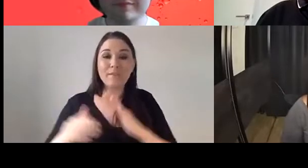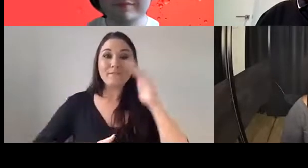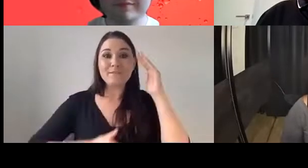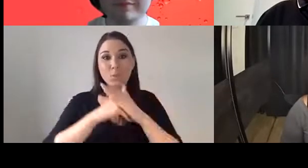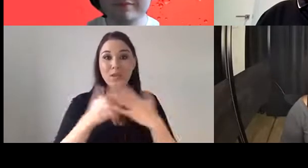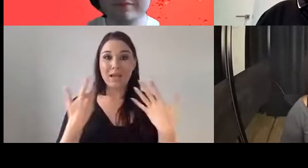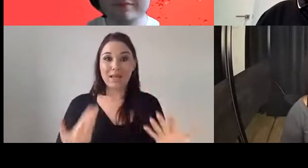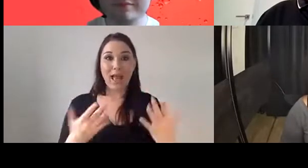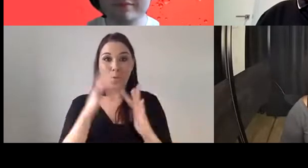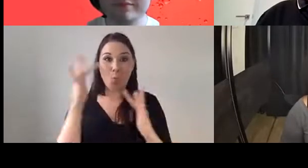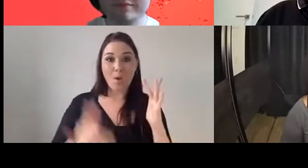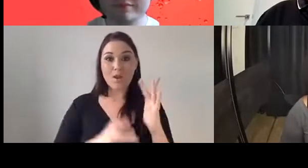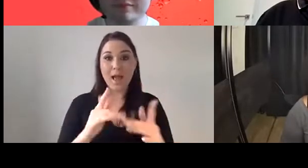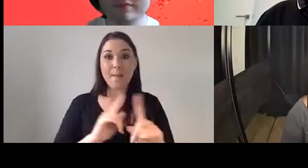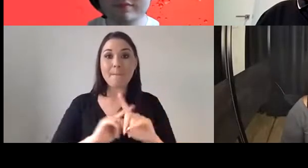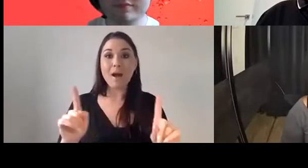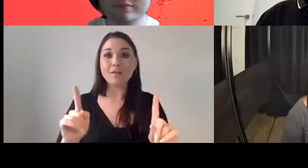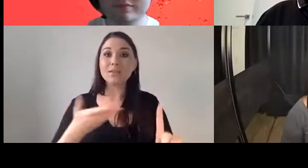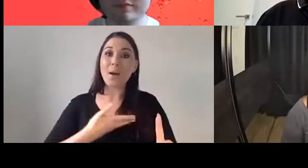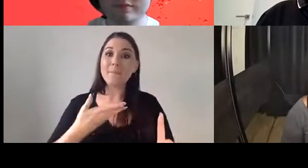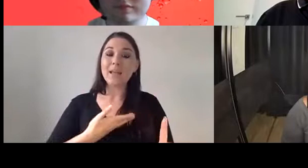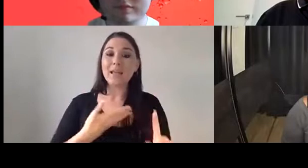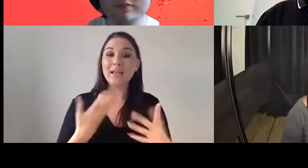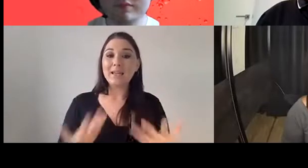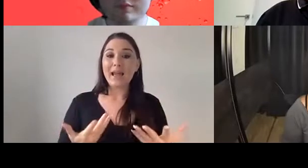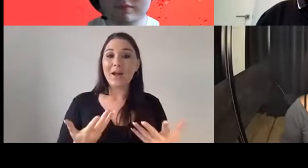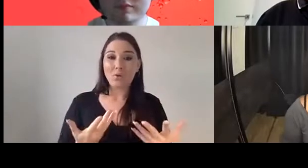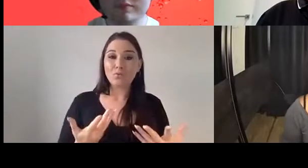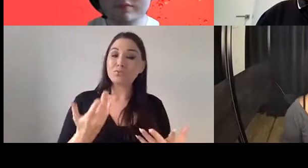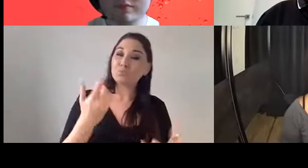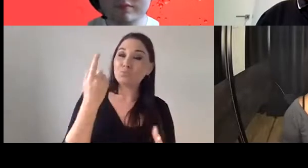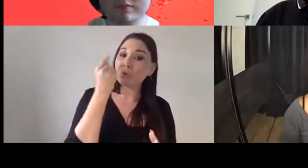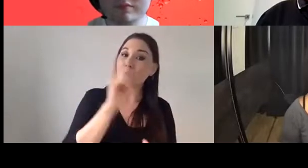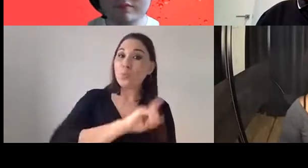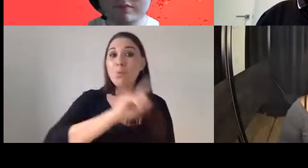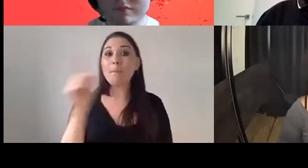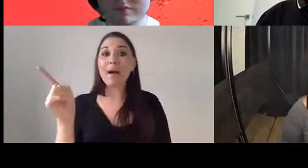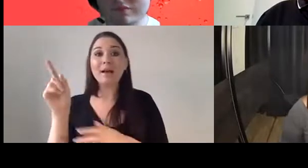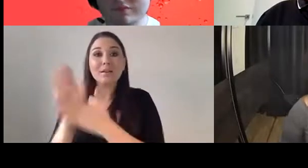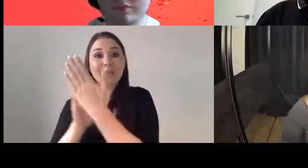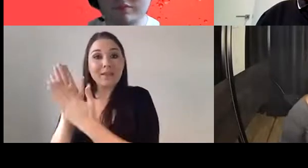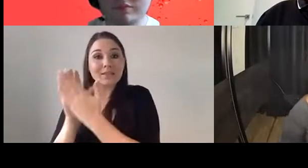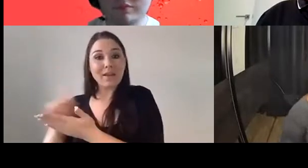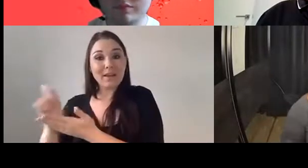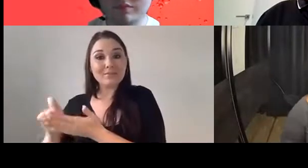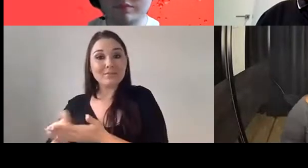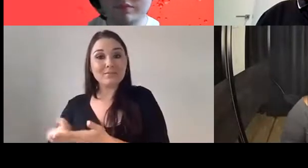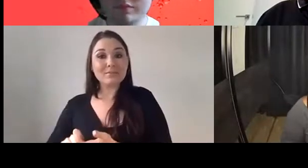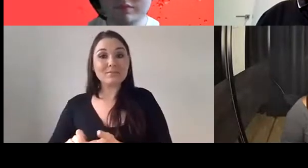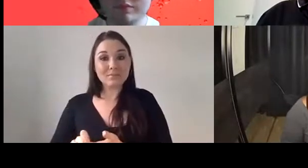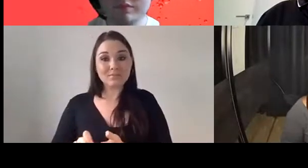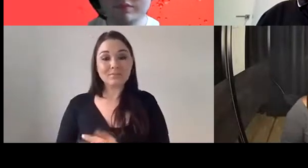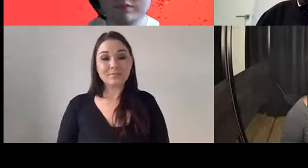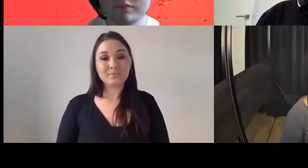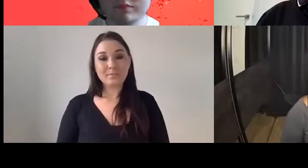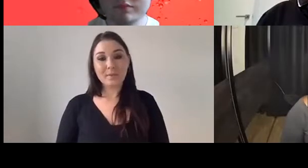also companies who are hybrid, and this, as I saw that it has tendency to remove some